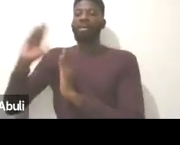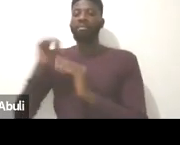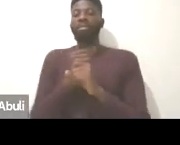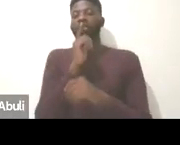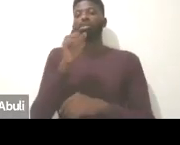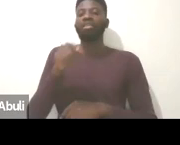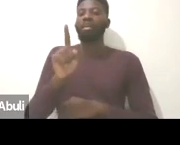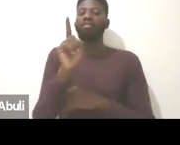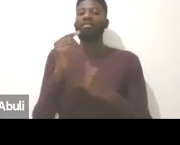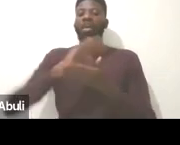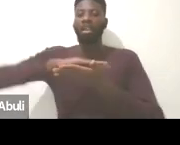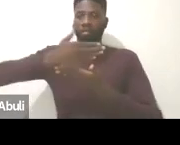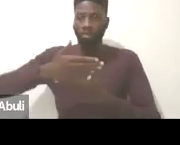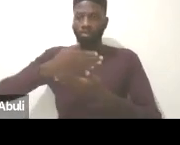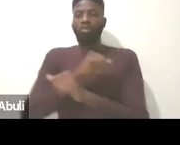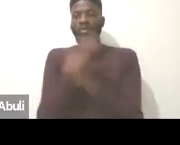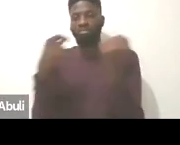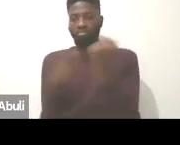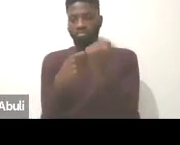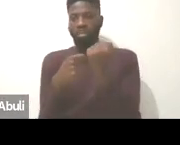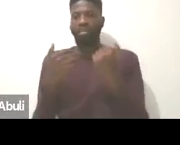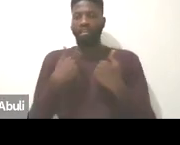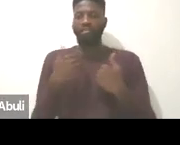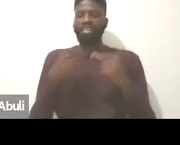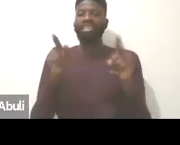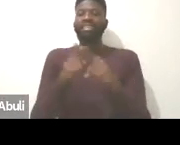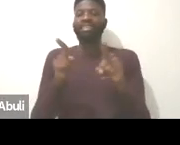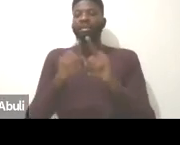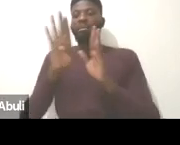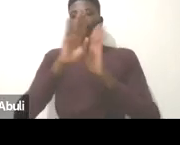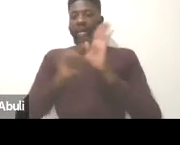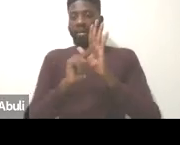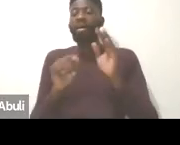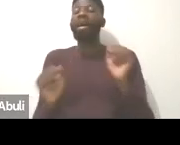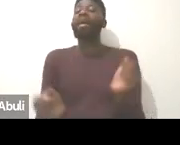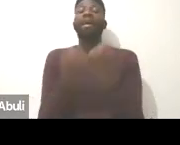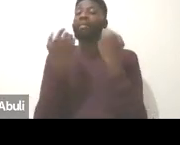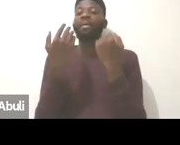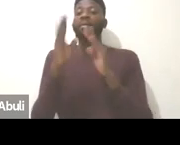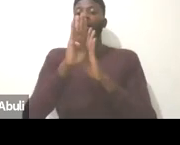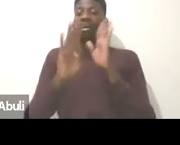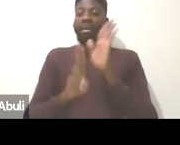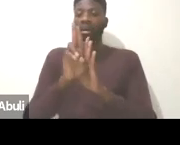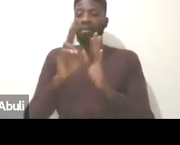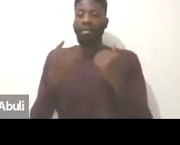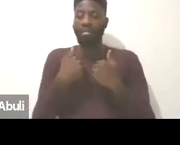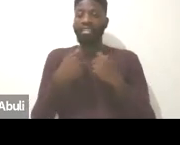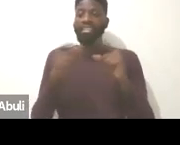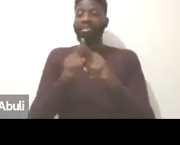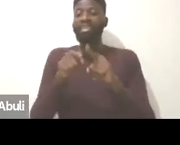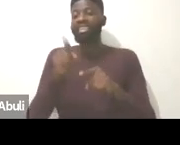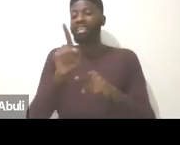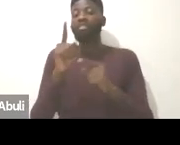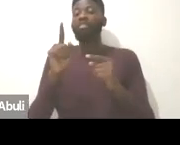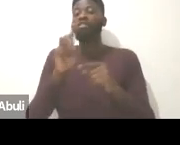your laptop is well charged. You have a backup in case something happens. But then again, they will not take 45